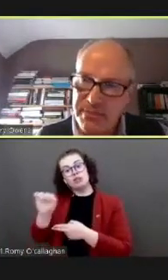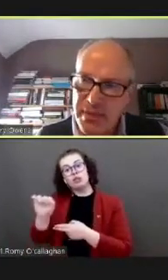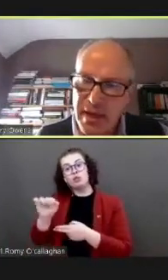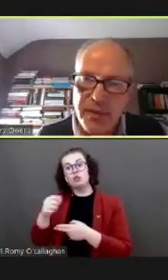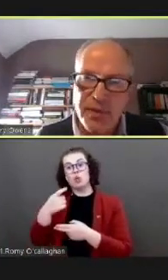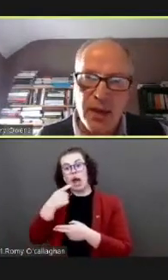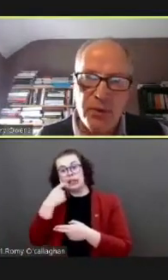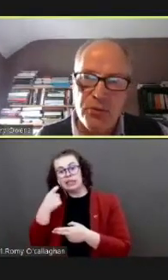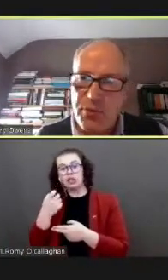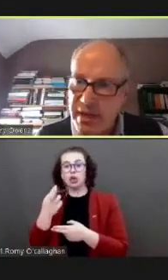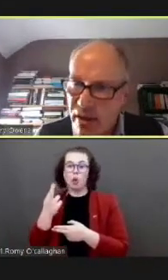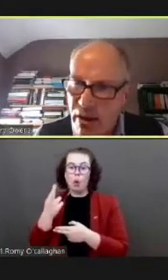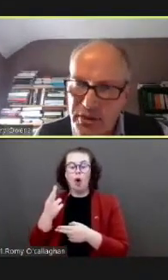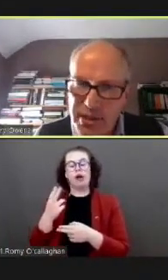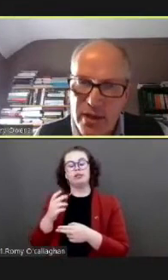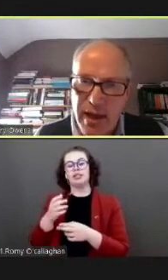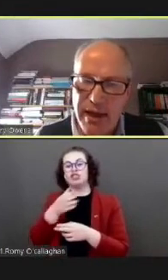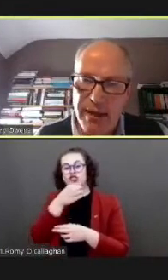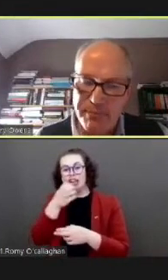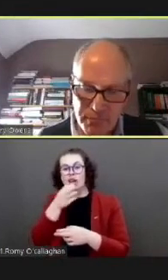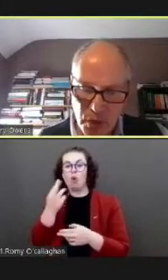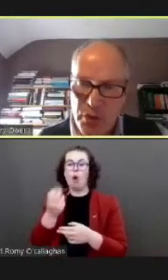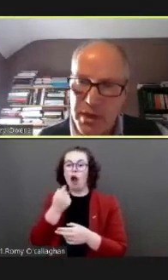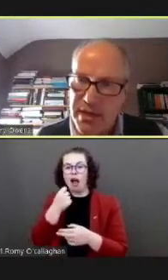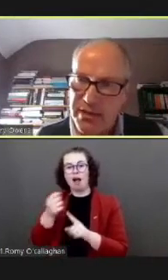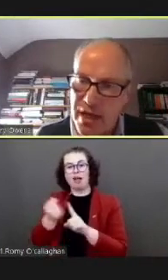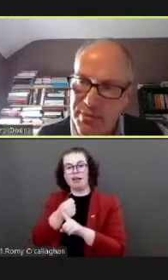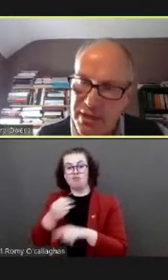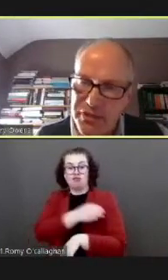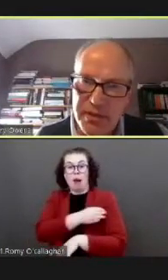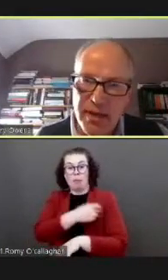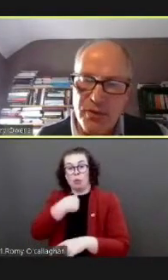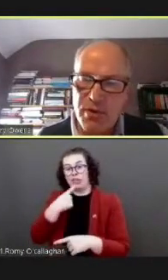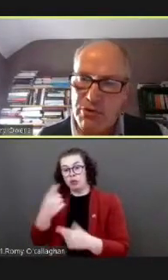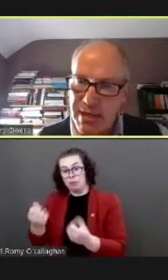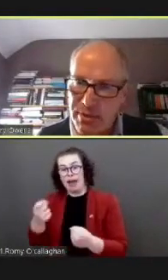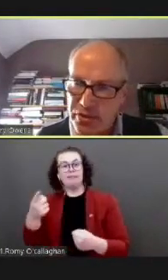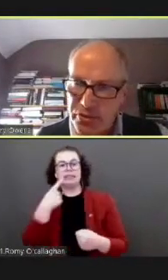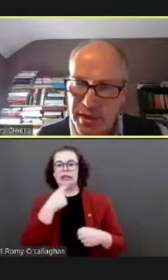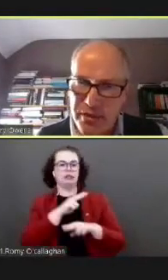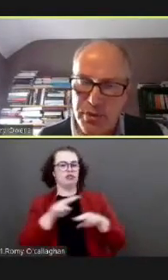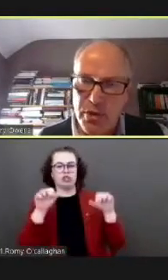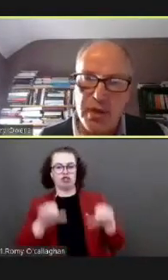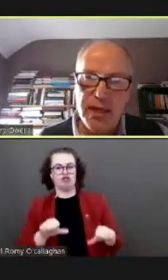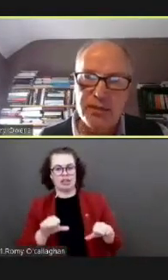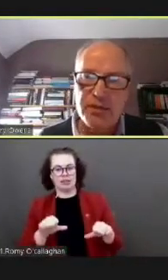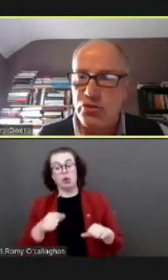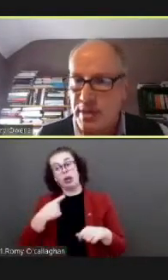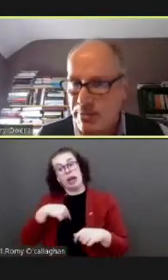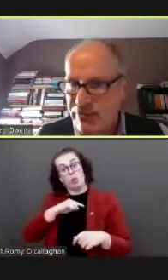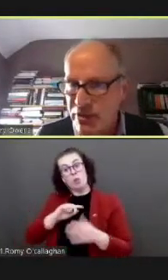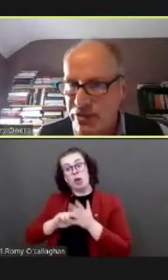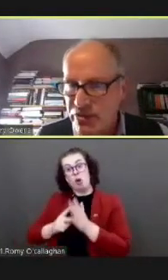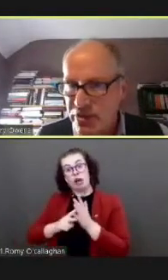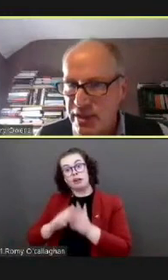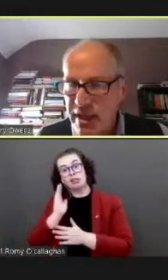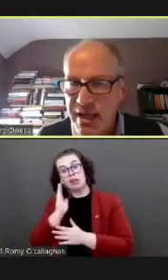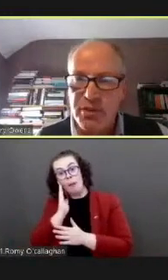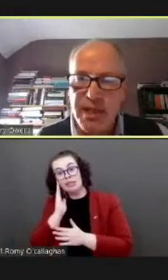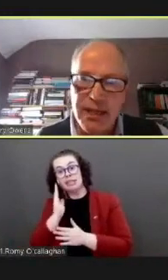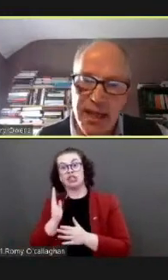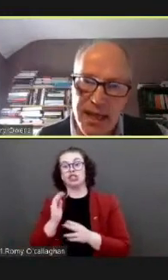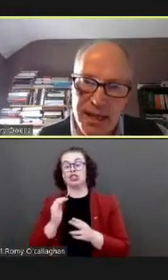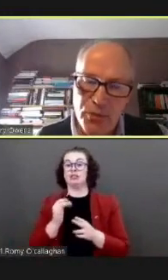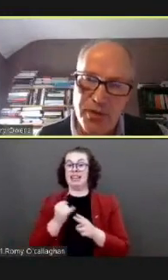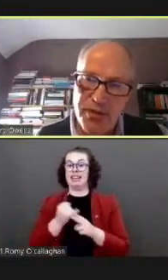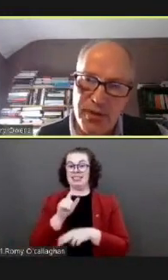substance use. Now, we obviously organized accommodation. We were able to do that. We organized through Peter McBerry Trust,